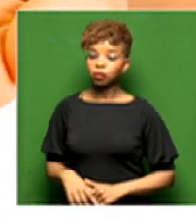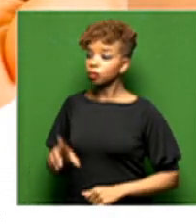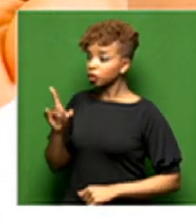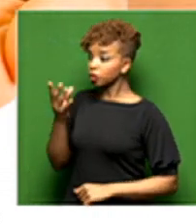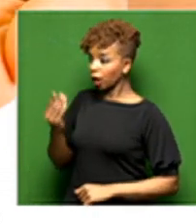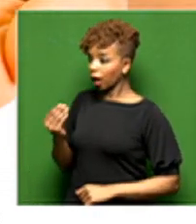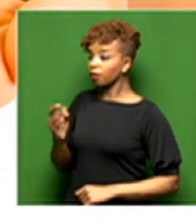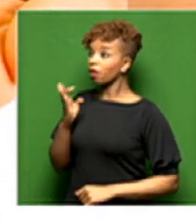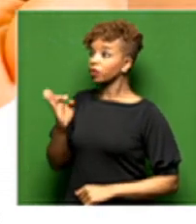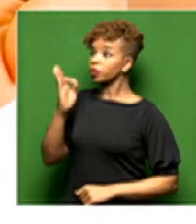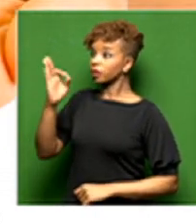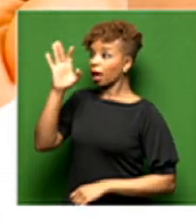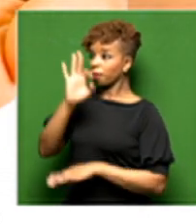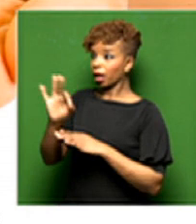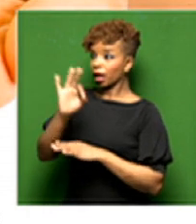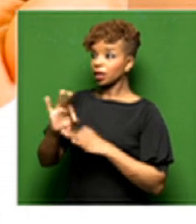for this immune booster?